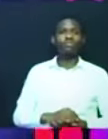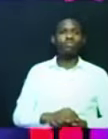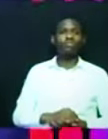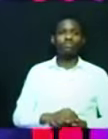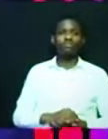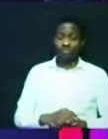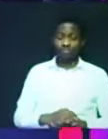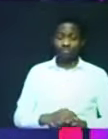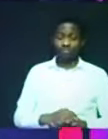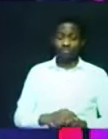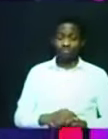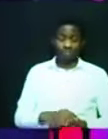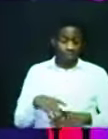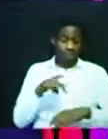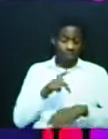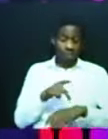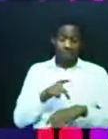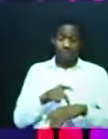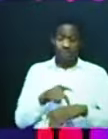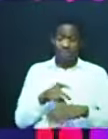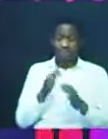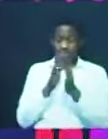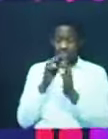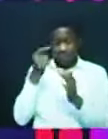Paul's prayer for the Ephesian church.